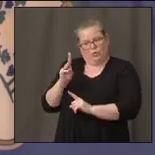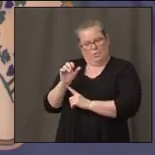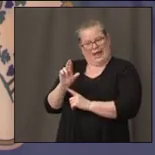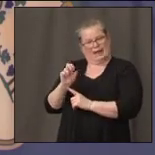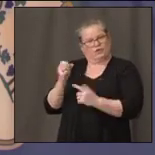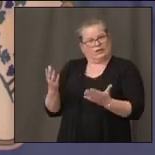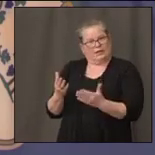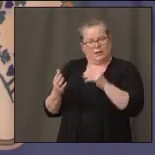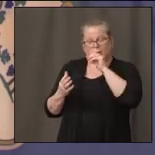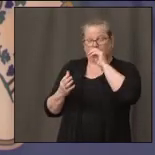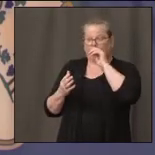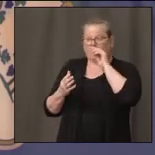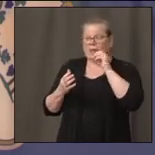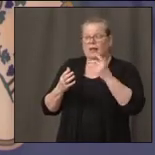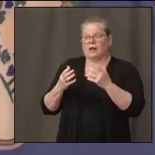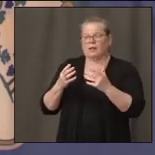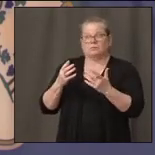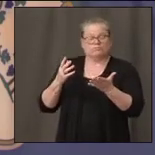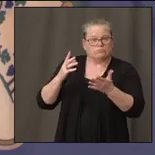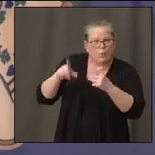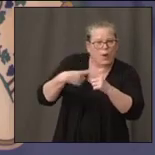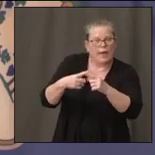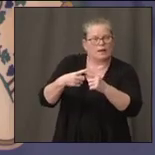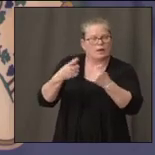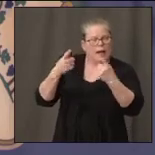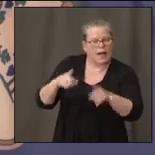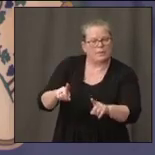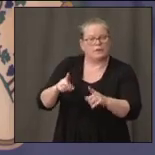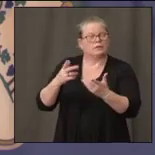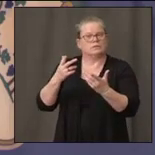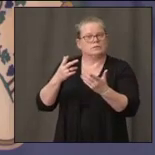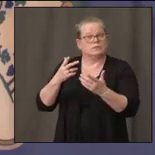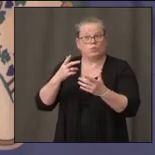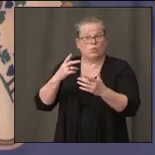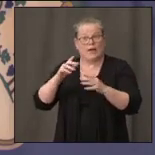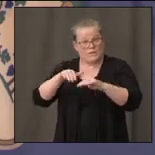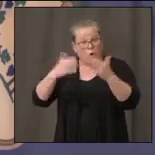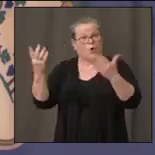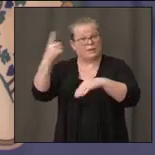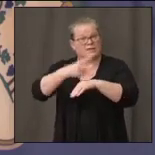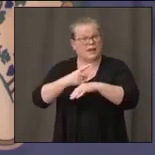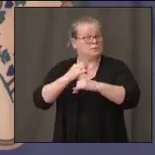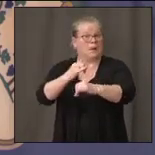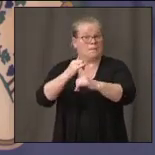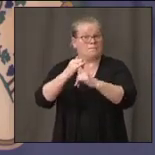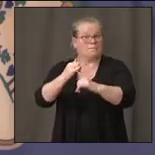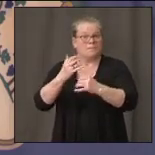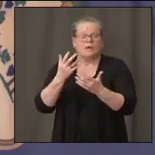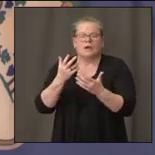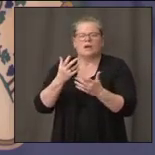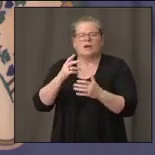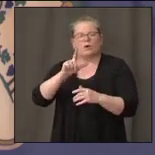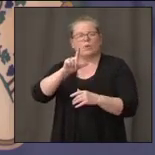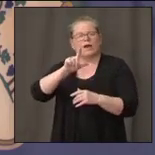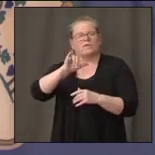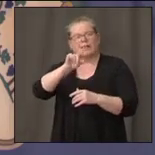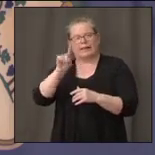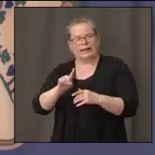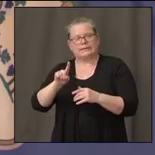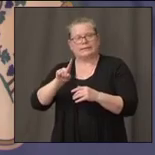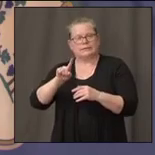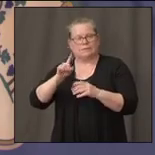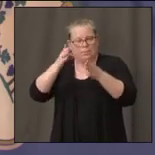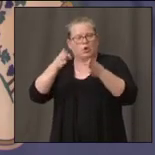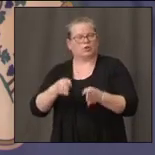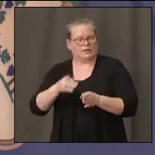And, right now, Melissa McCaw is putting together our budget with some assumptions about what you might see in the next federal